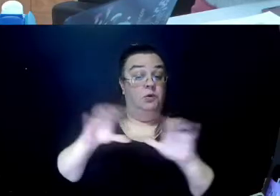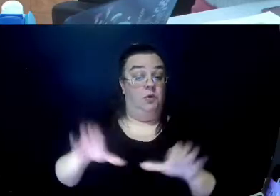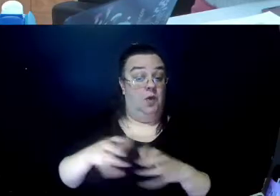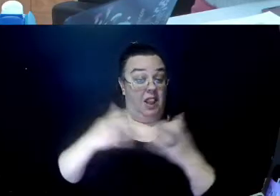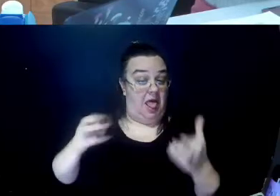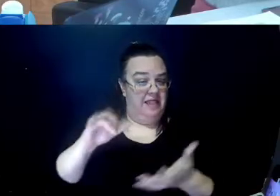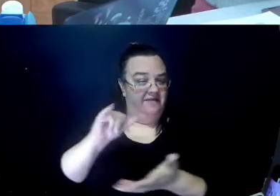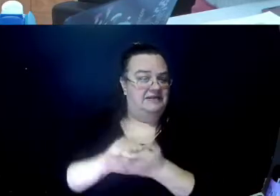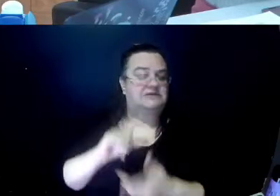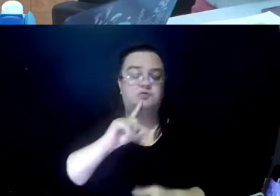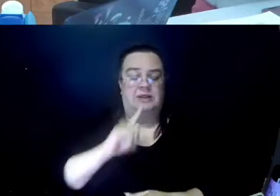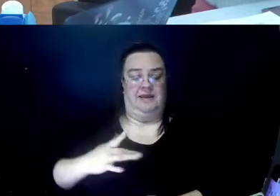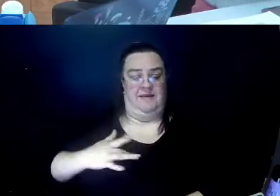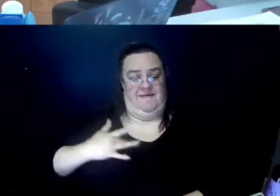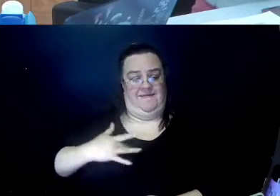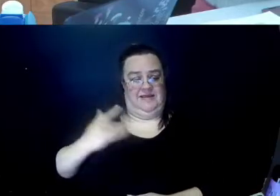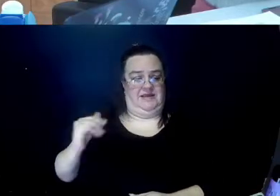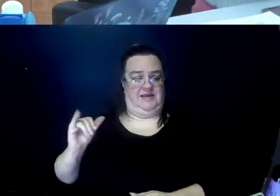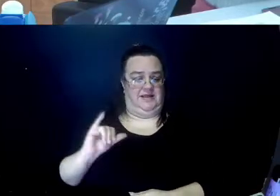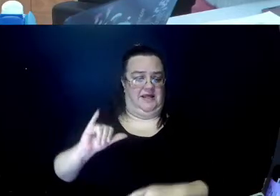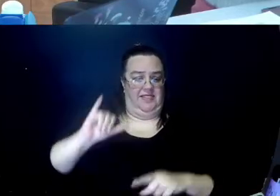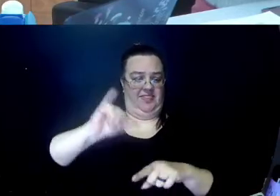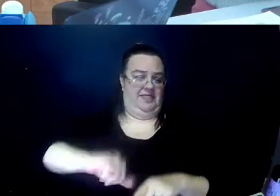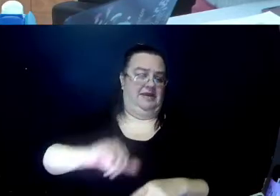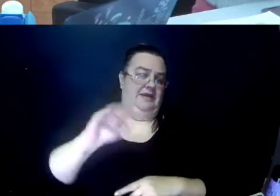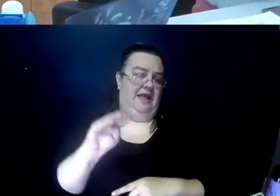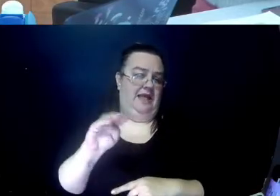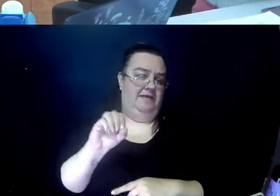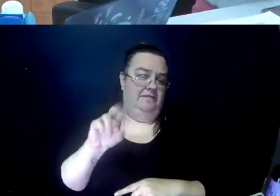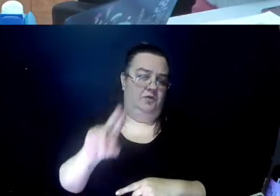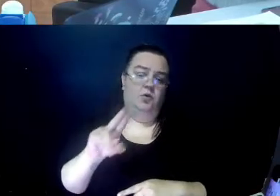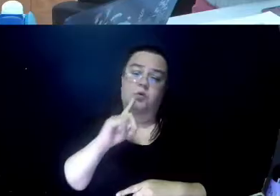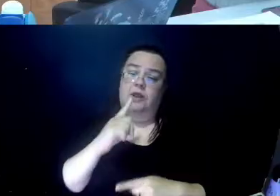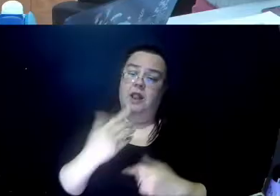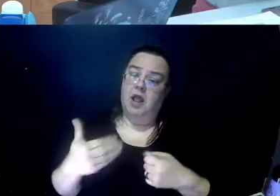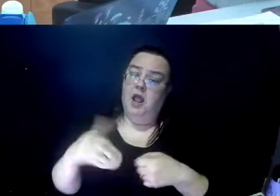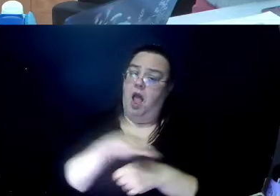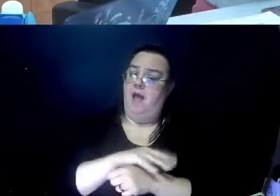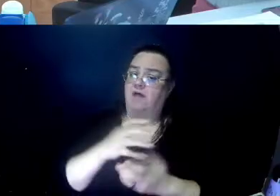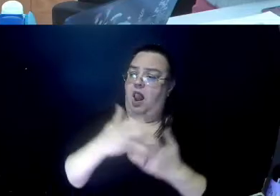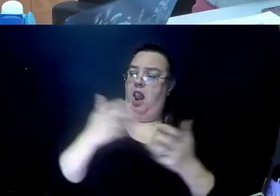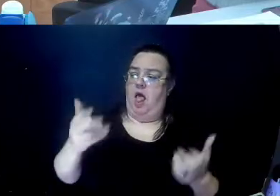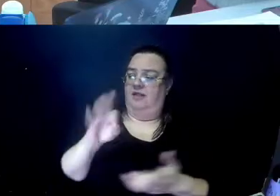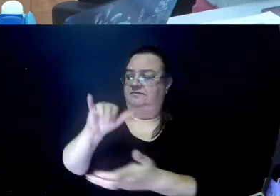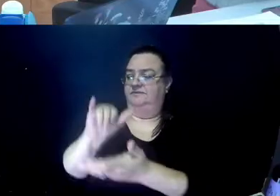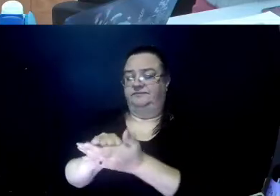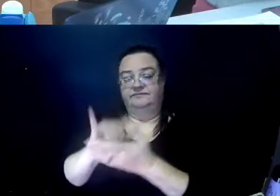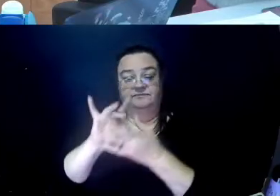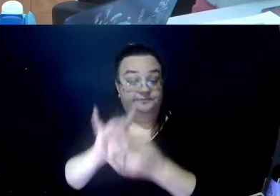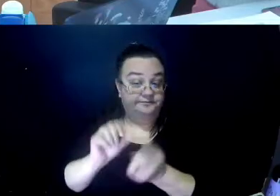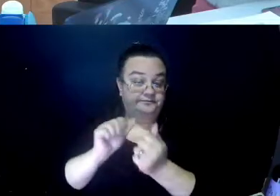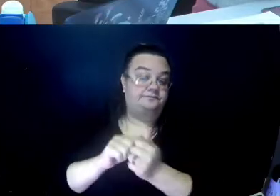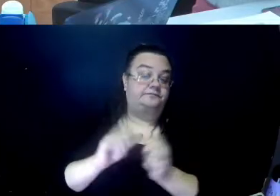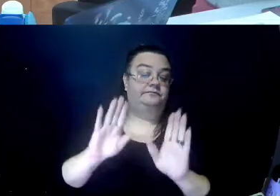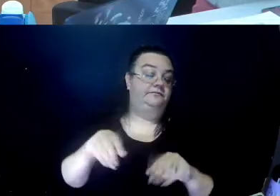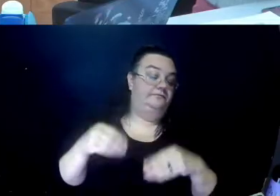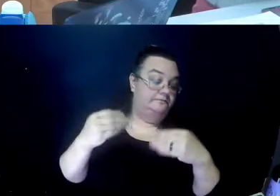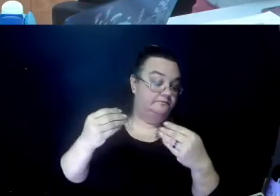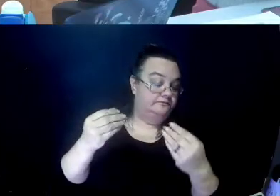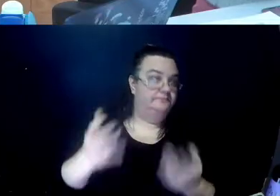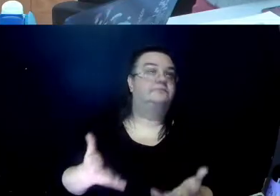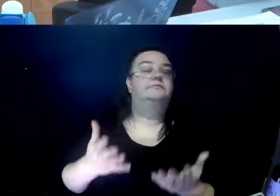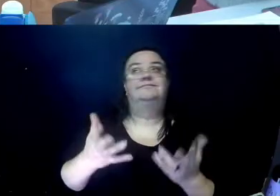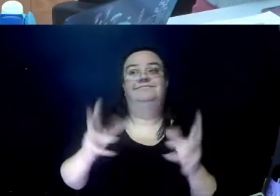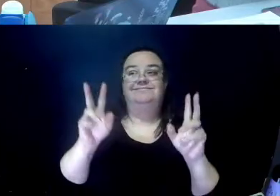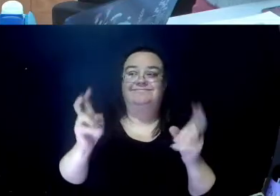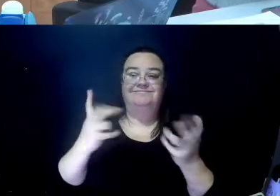feels like this MOU covers a lot of that in terms of providing sort